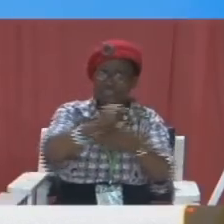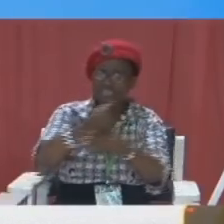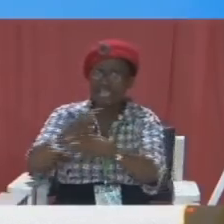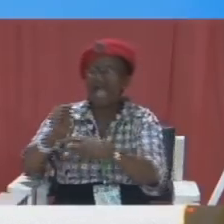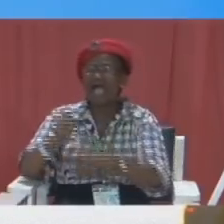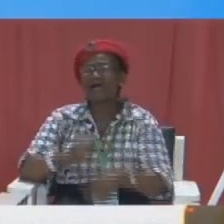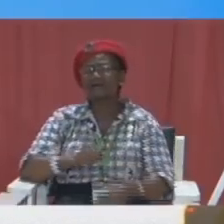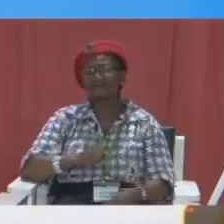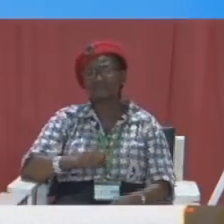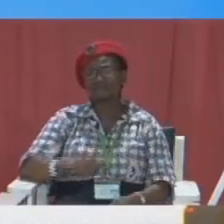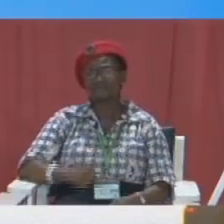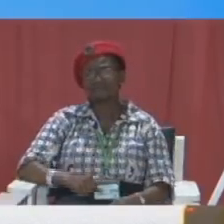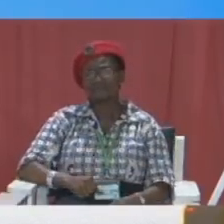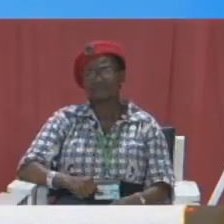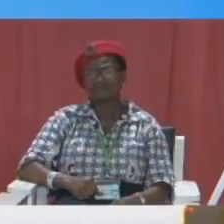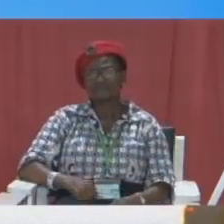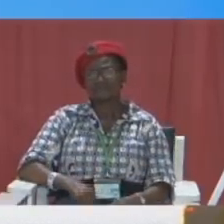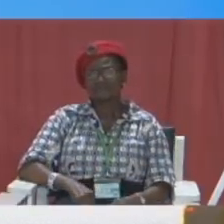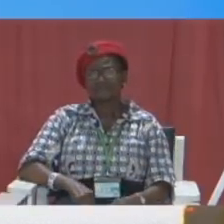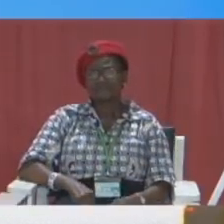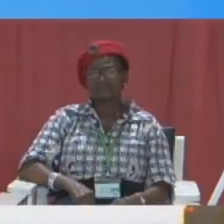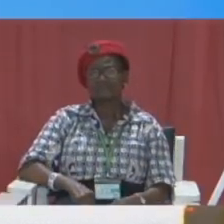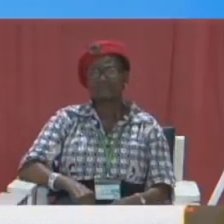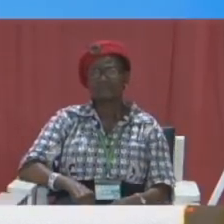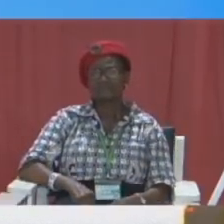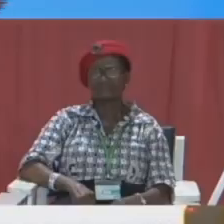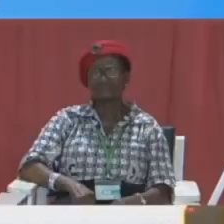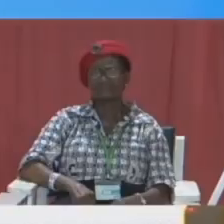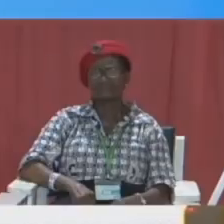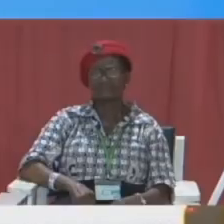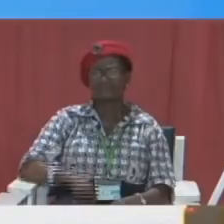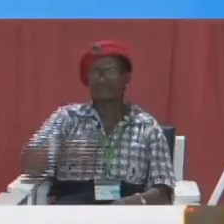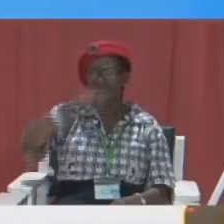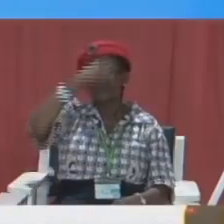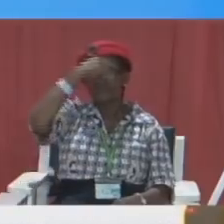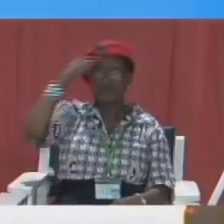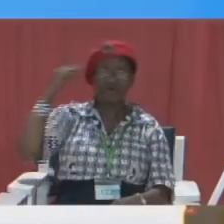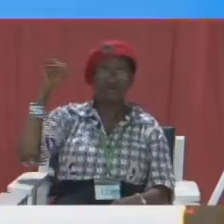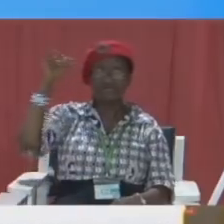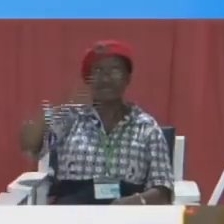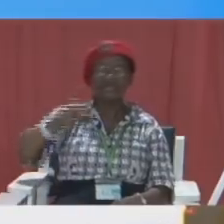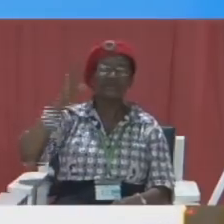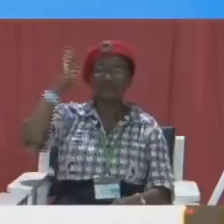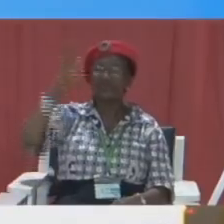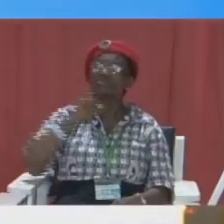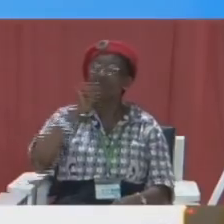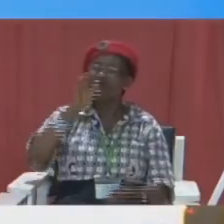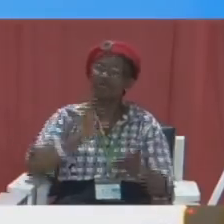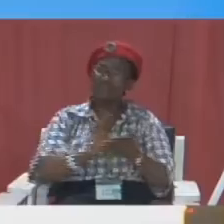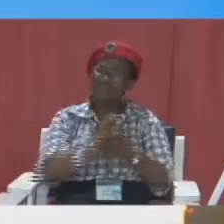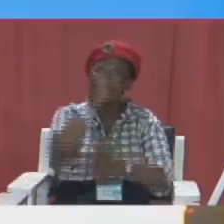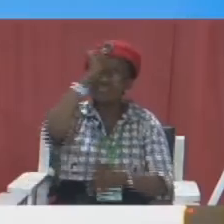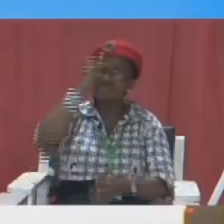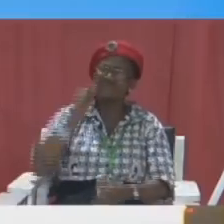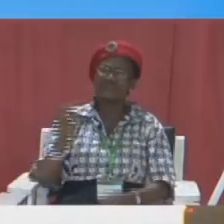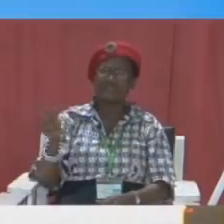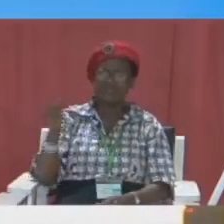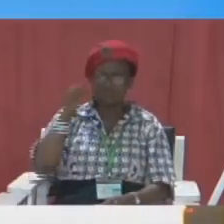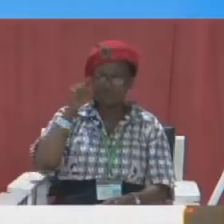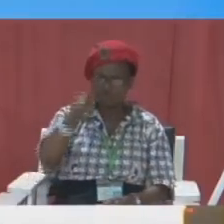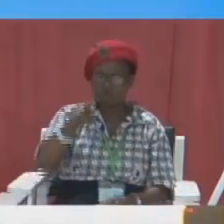lati je fun awon eniyan. Because they won't believe you. Tori won ti e nigba ogbo ni.